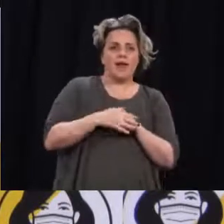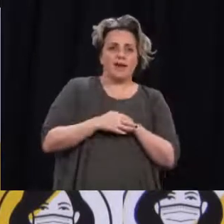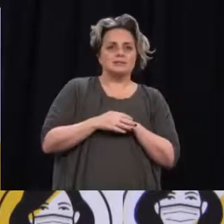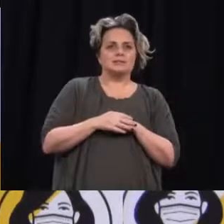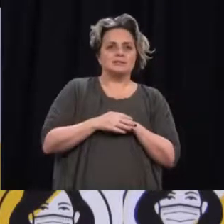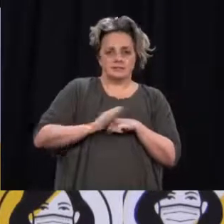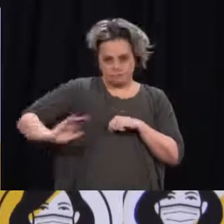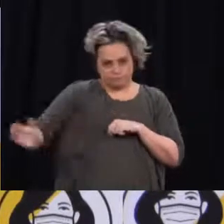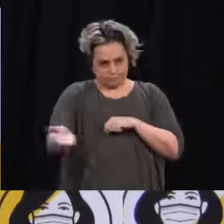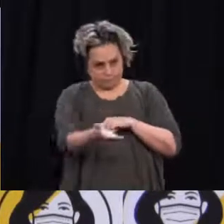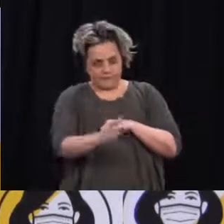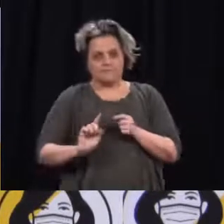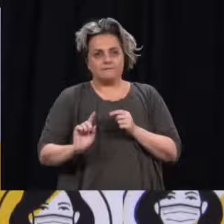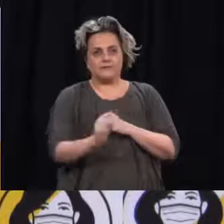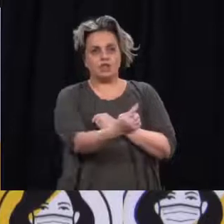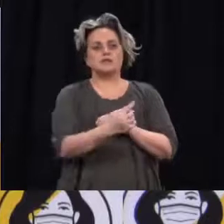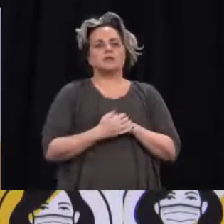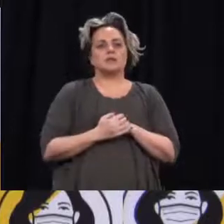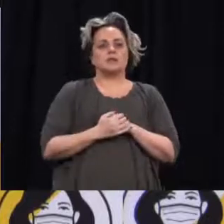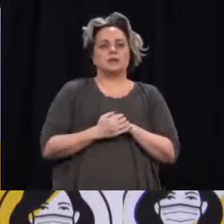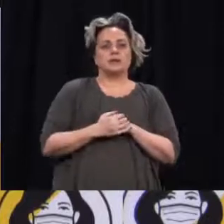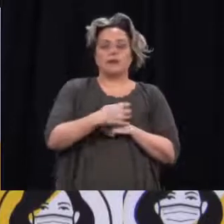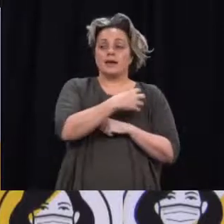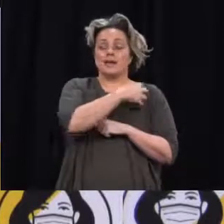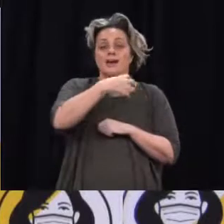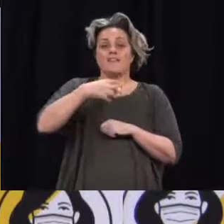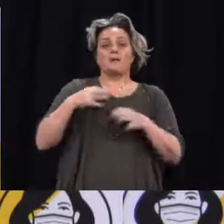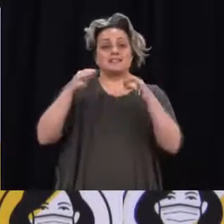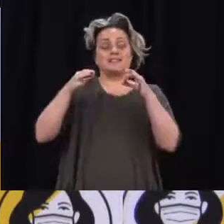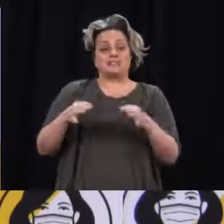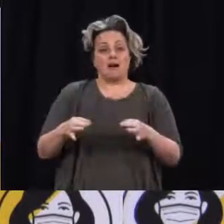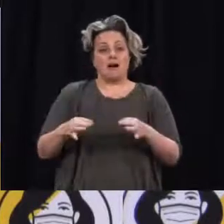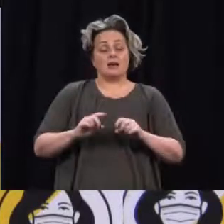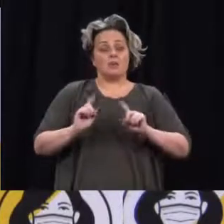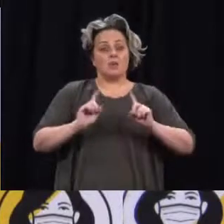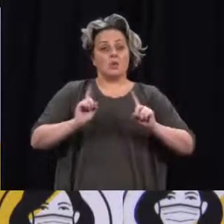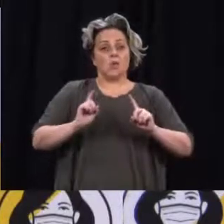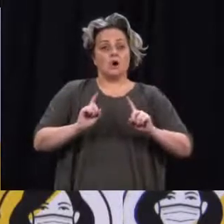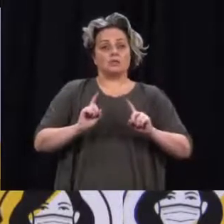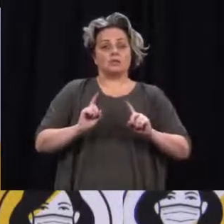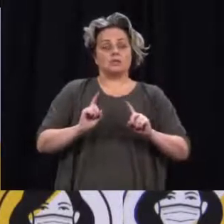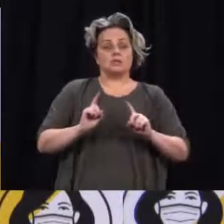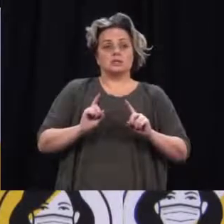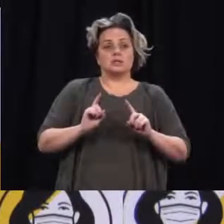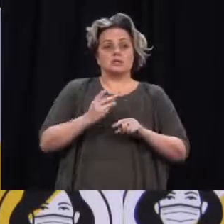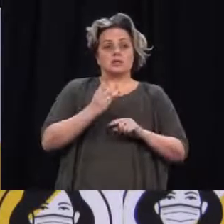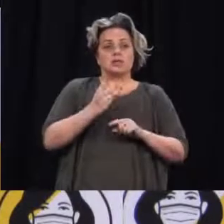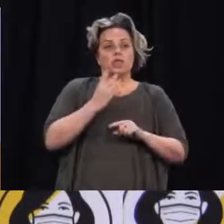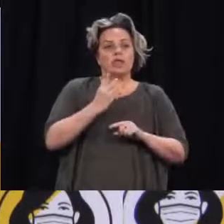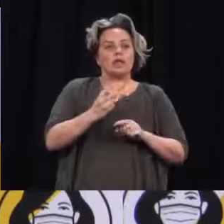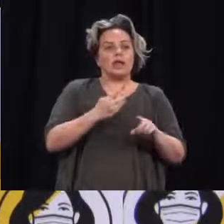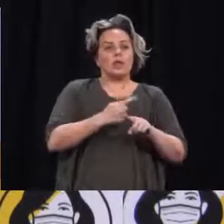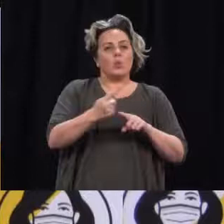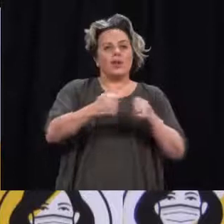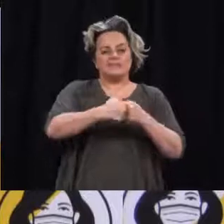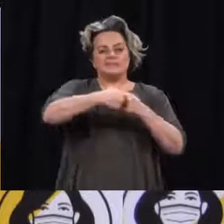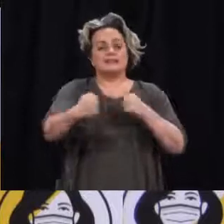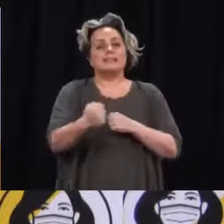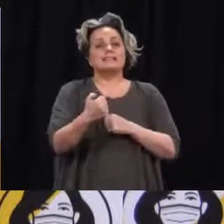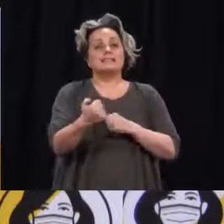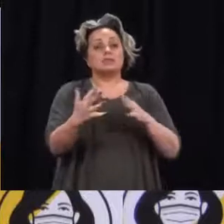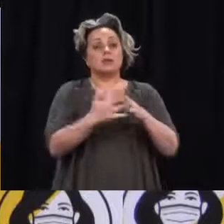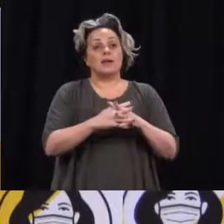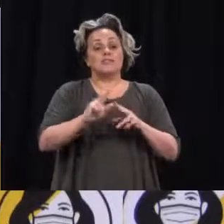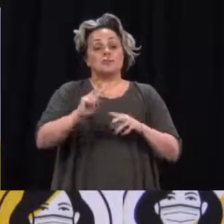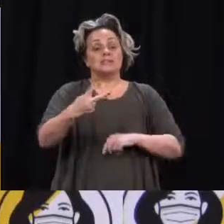reasons why we advised and why government decided to extend the interval from 3 to 6 weeks was to allow a